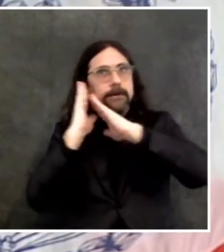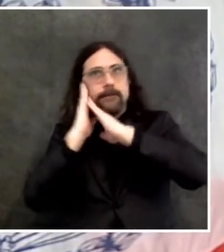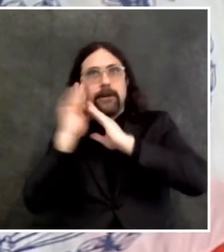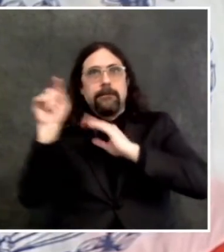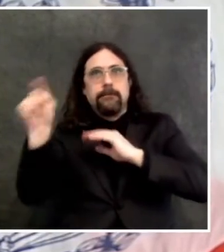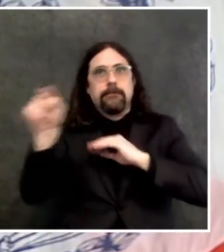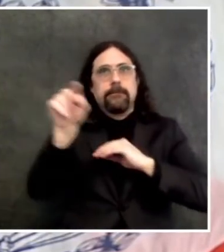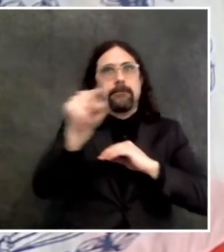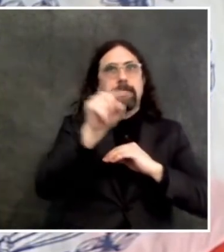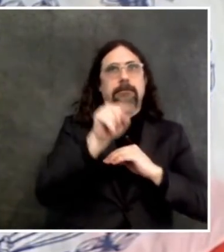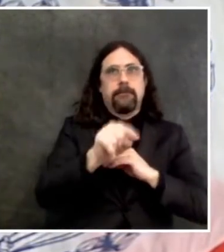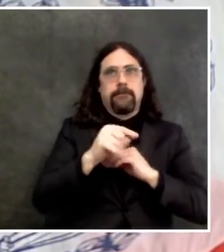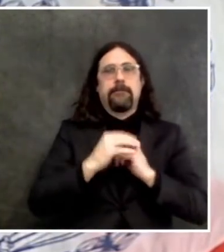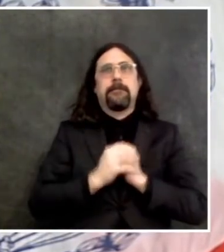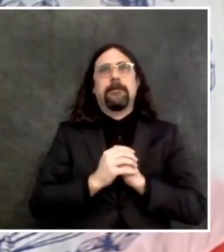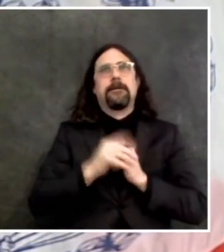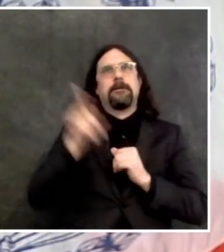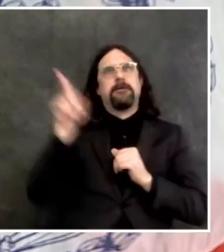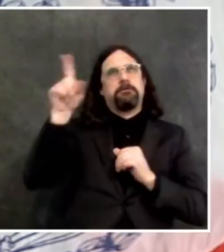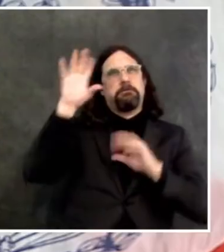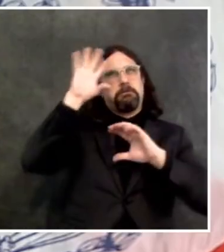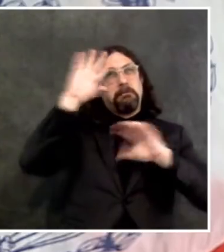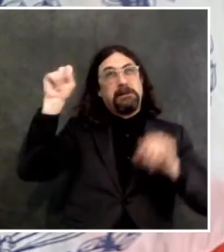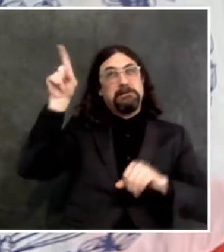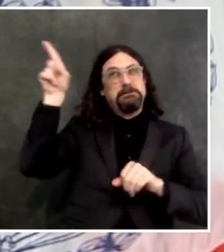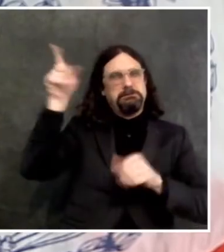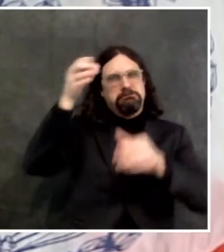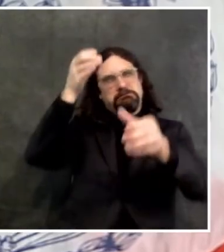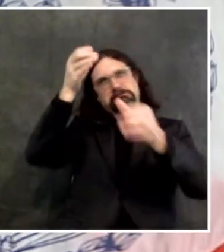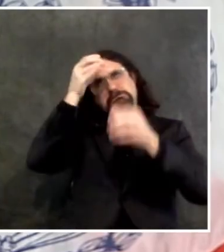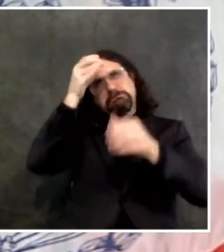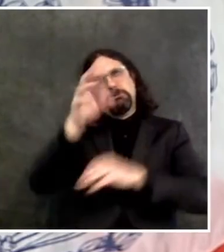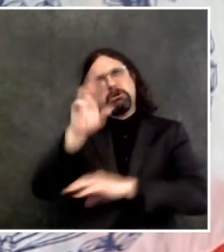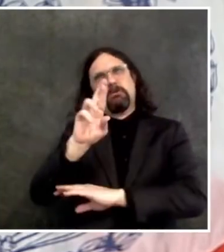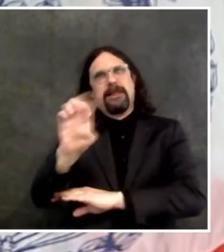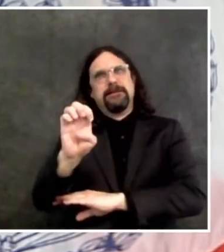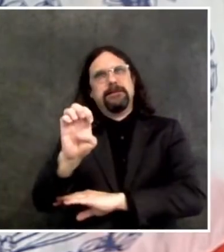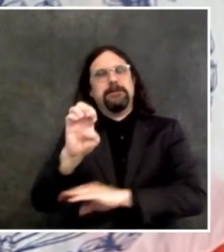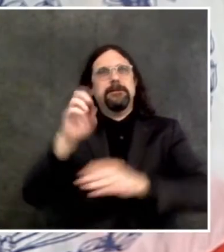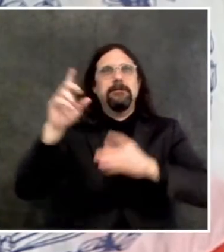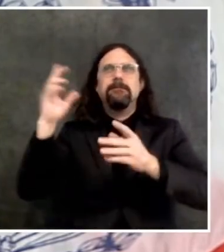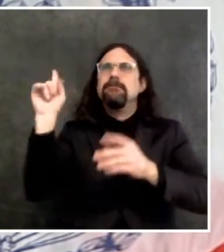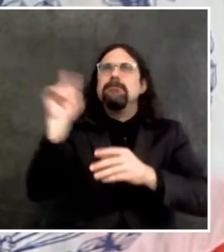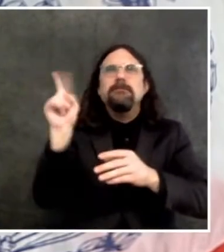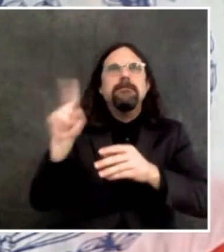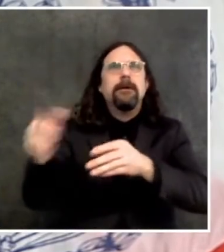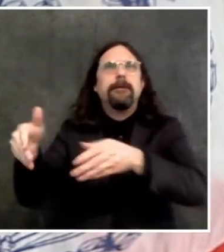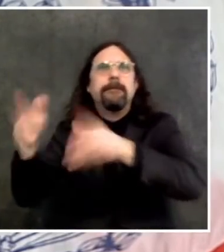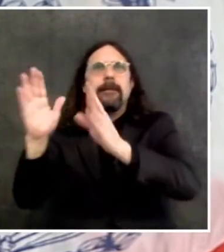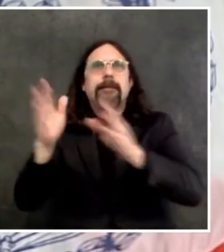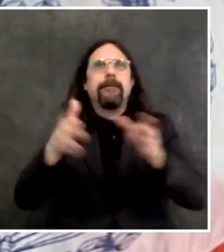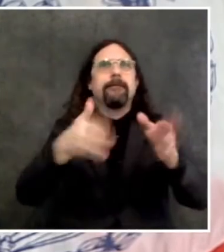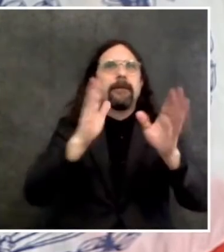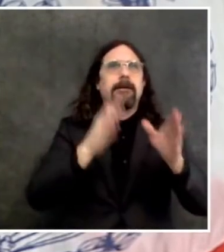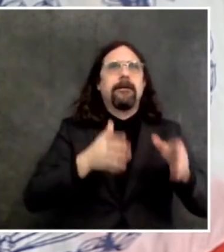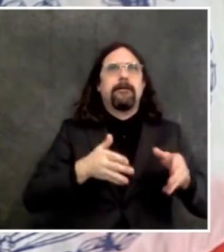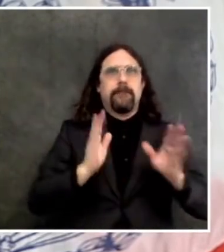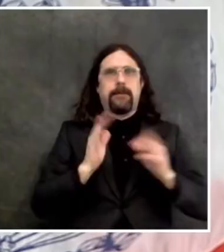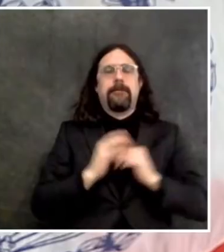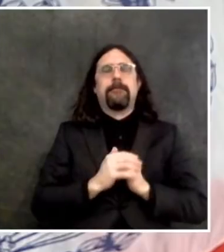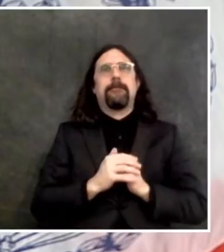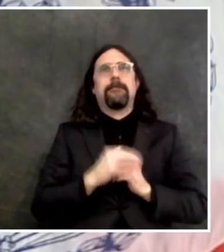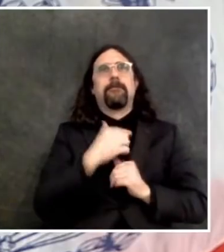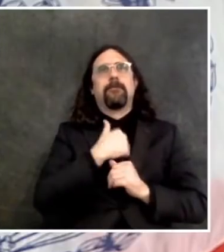to be adding up to 65,000 more to handle this crisis, and that's going to happen all in the course of about 4